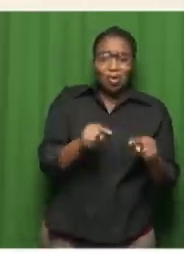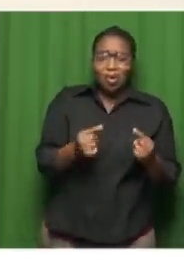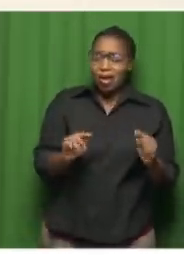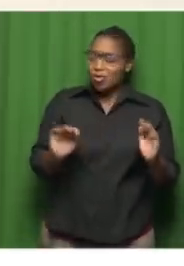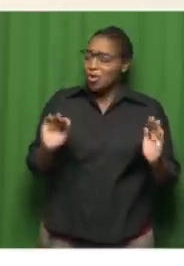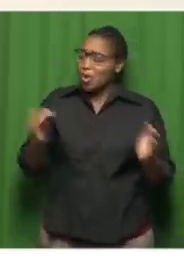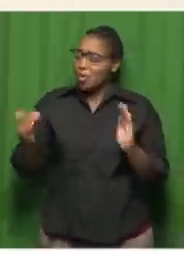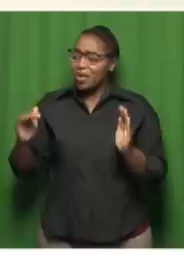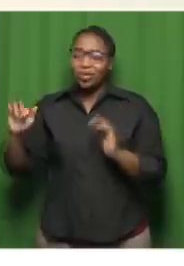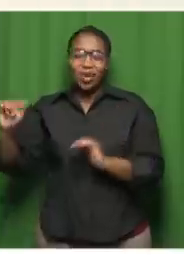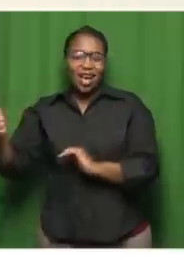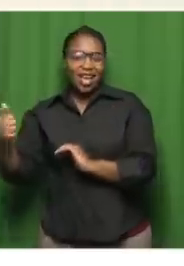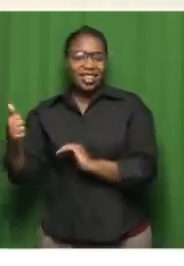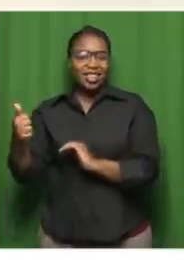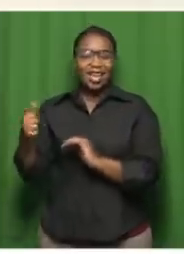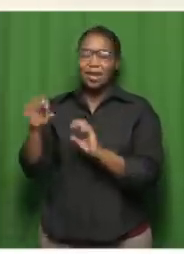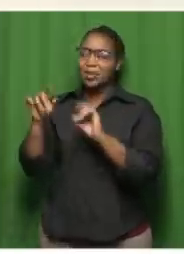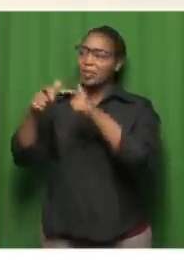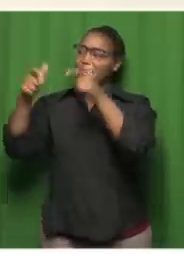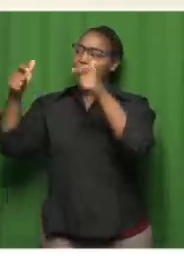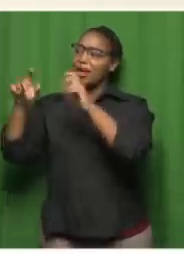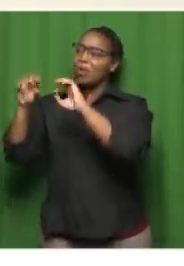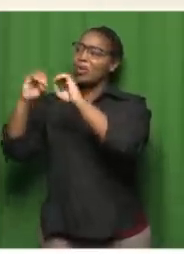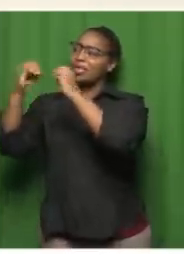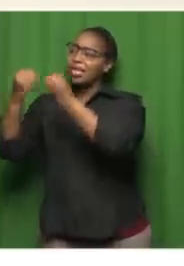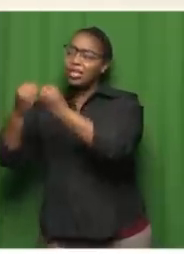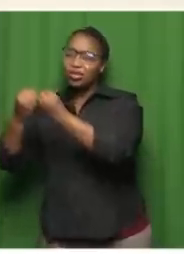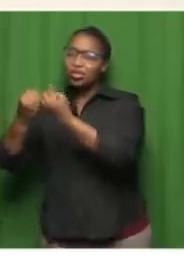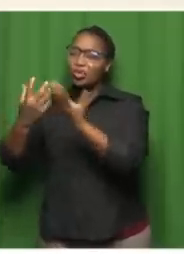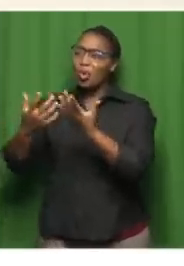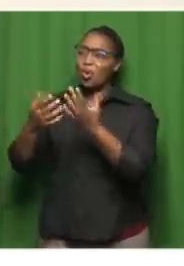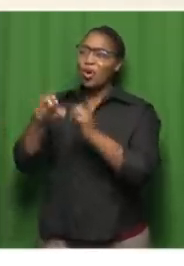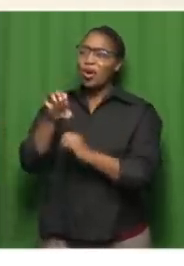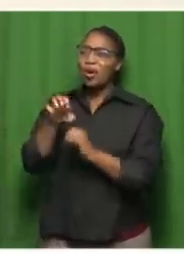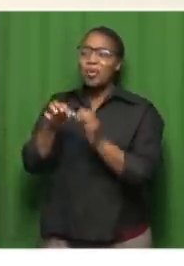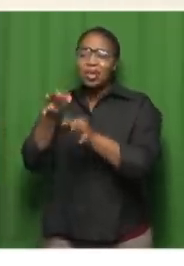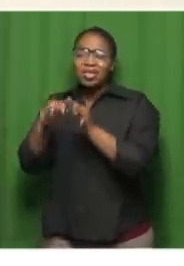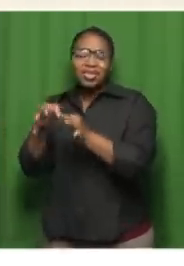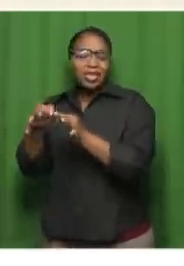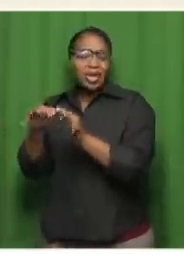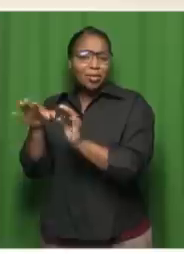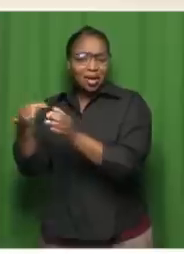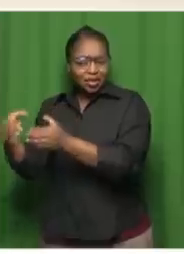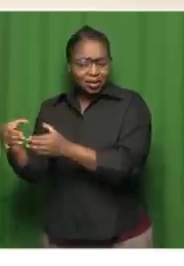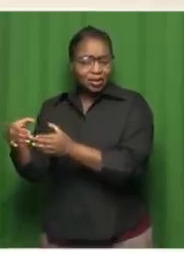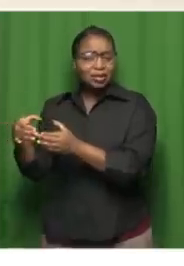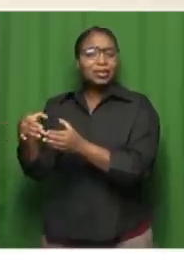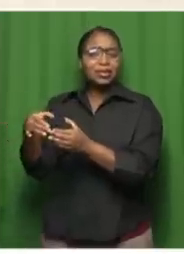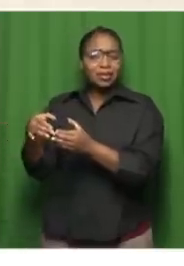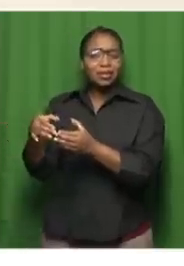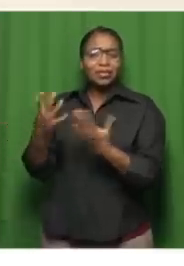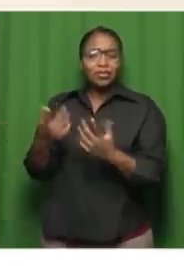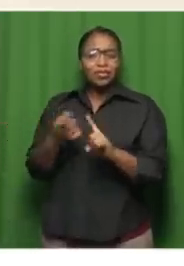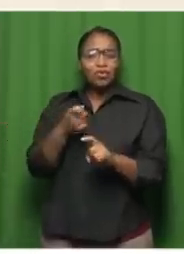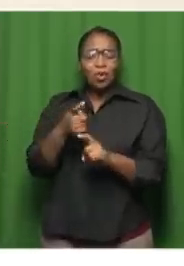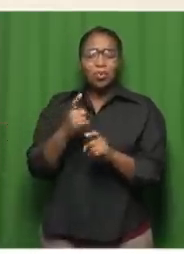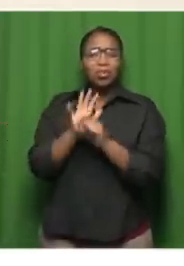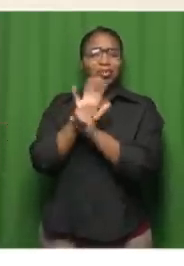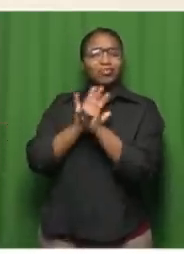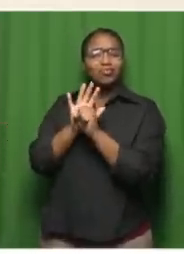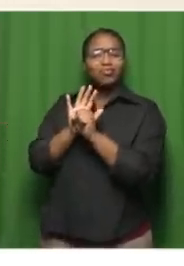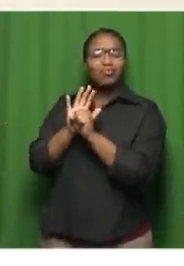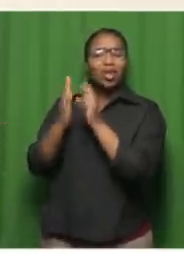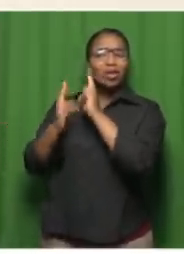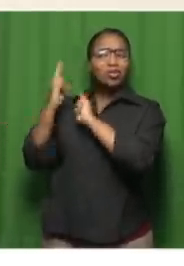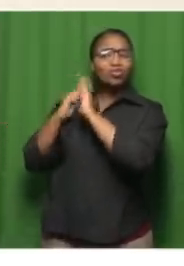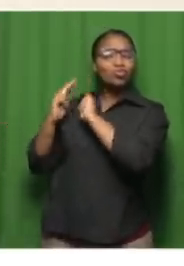their organizational footprint, electoral support, and you can mention them, and in terms of their history. But for the